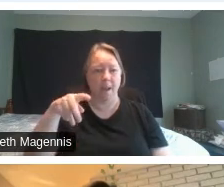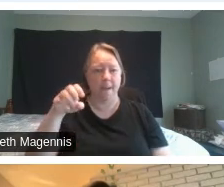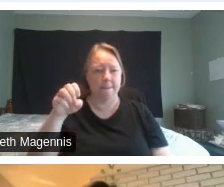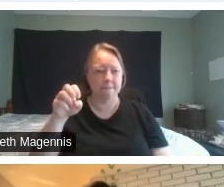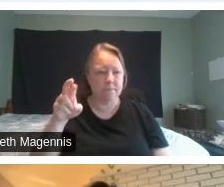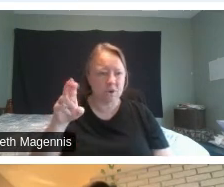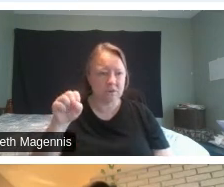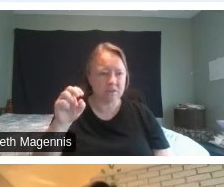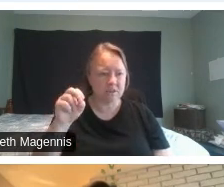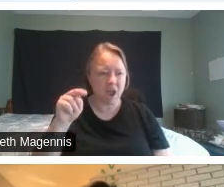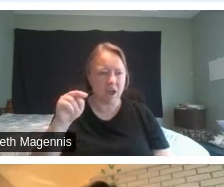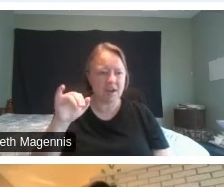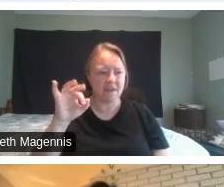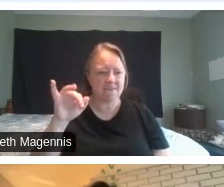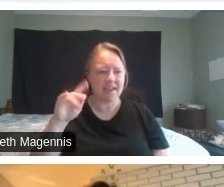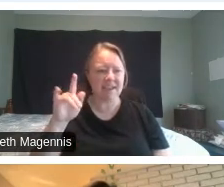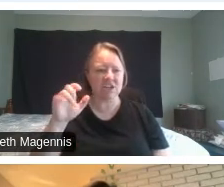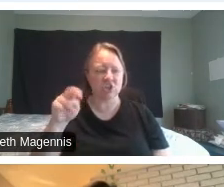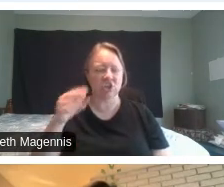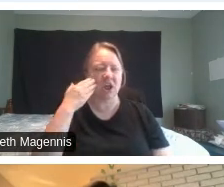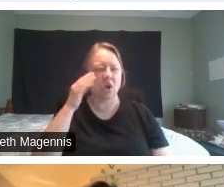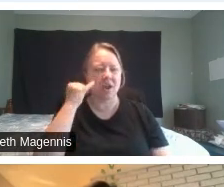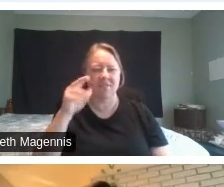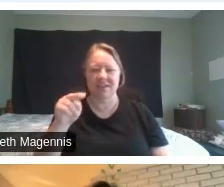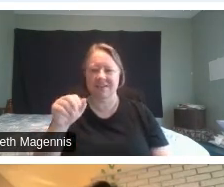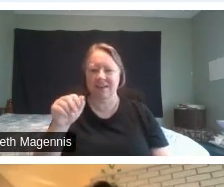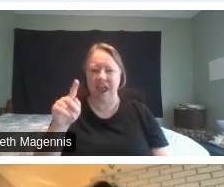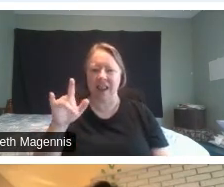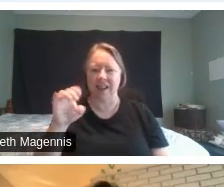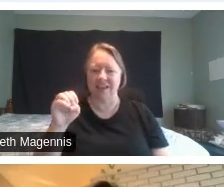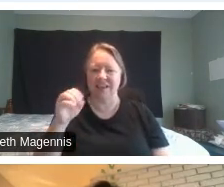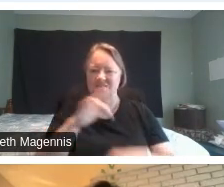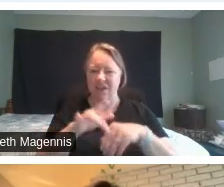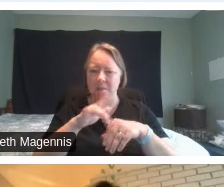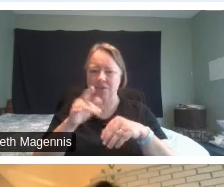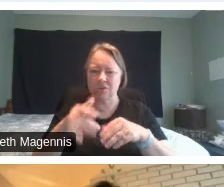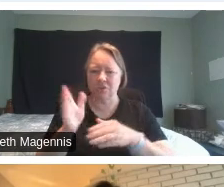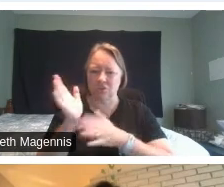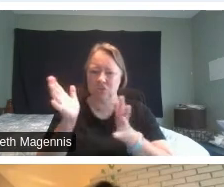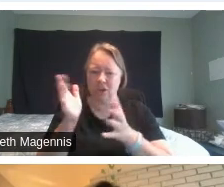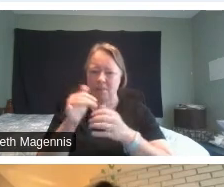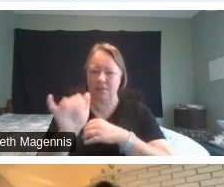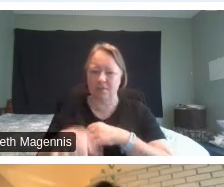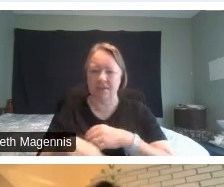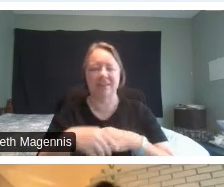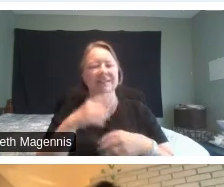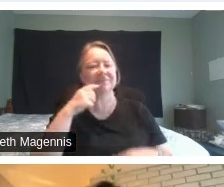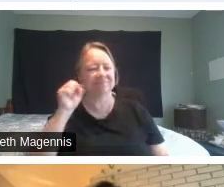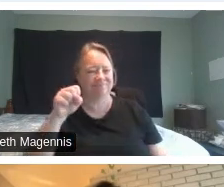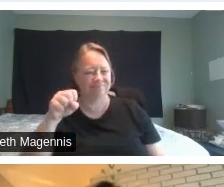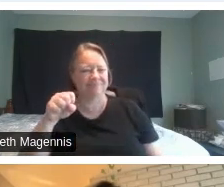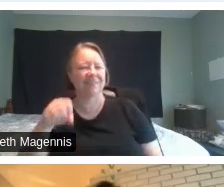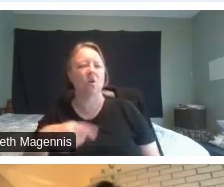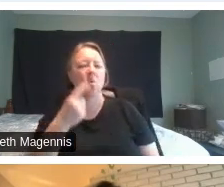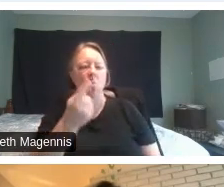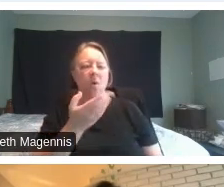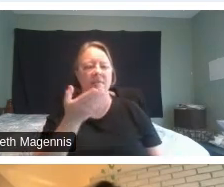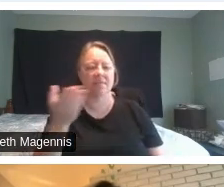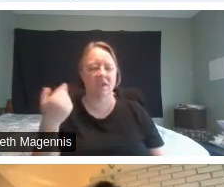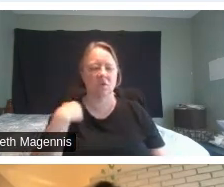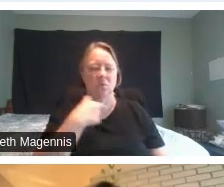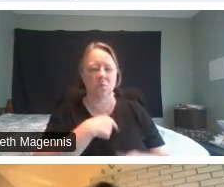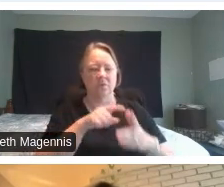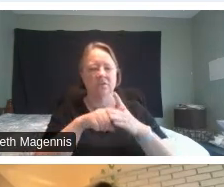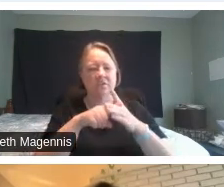if Natalie is available to talk a little bit about this feature. Yeah, so one thing that when we were